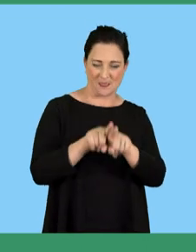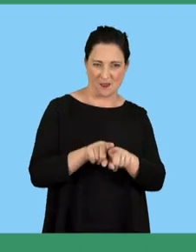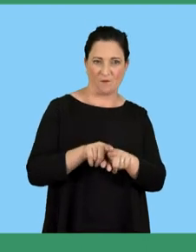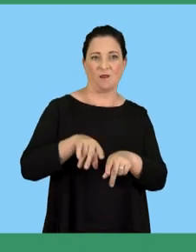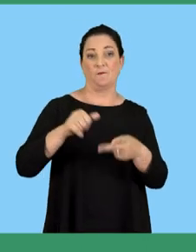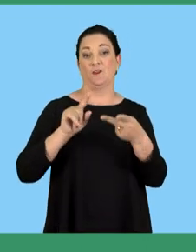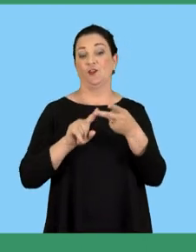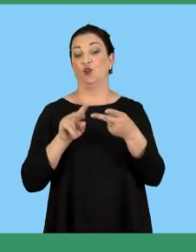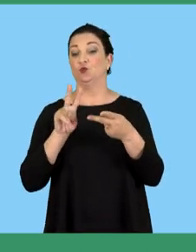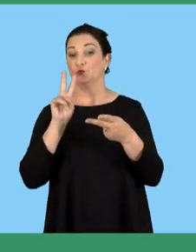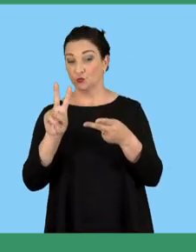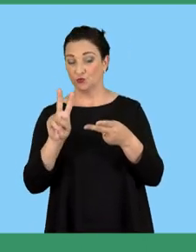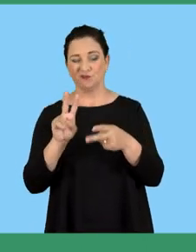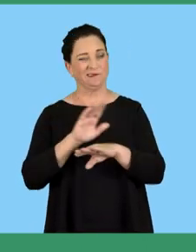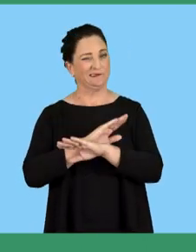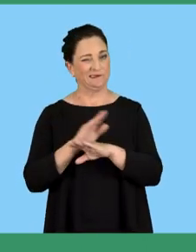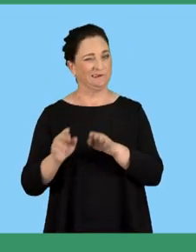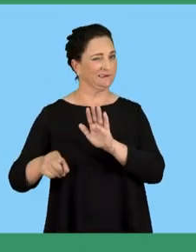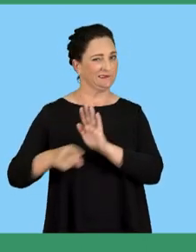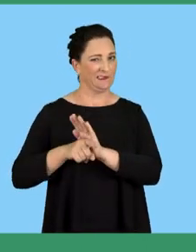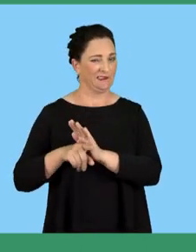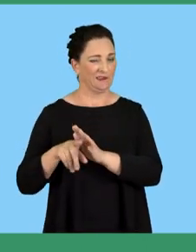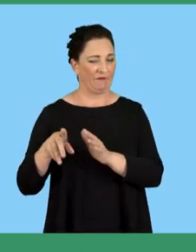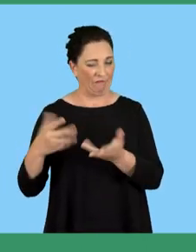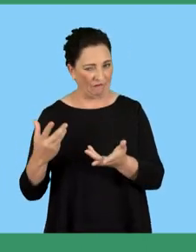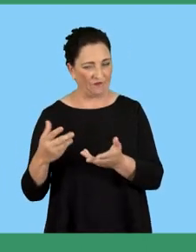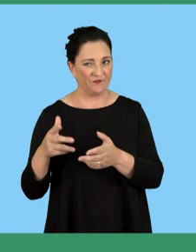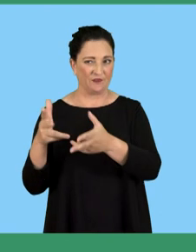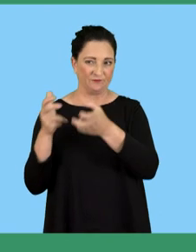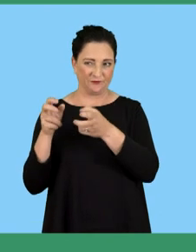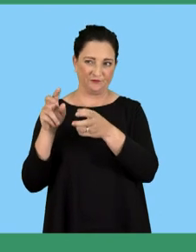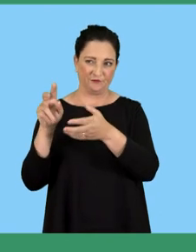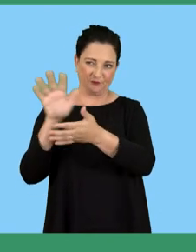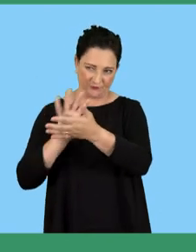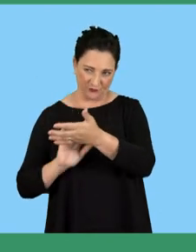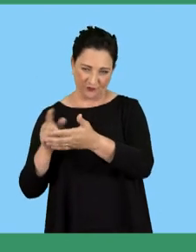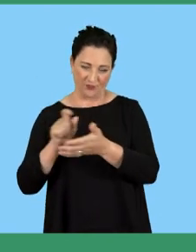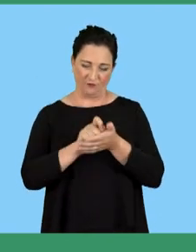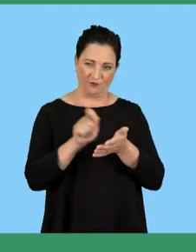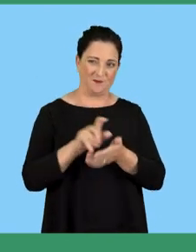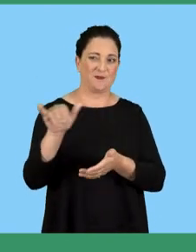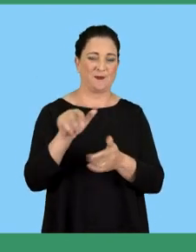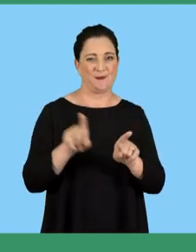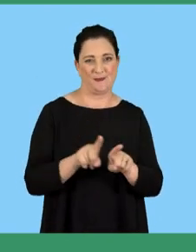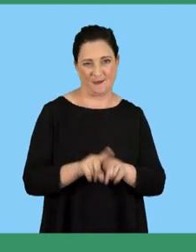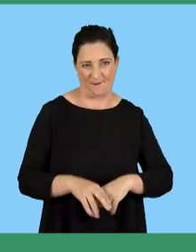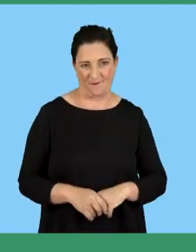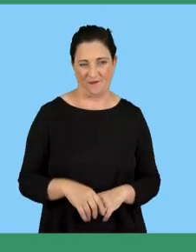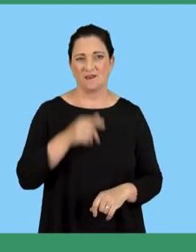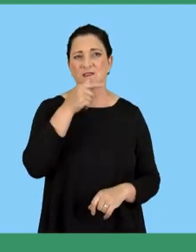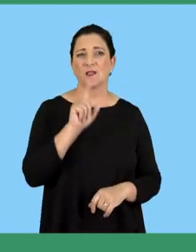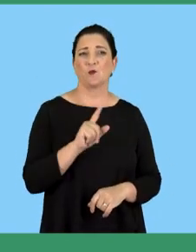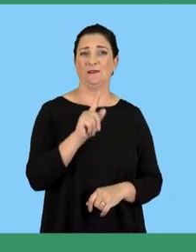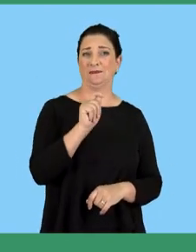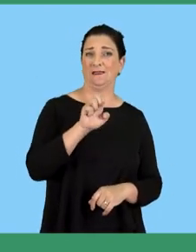disadvantages based on what we see on the scenario. So what we see here and the understanding we have is that Terrika